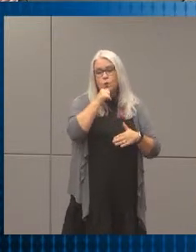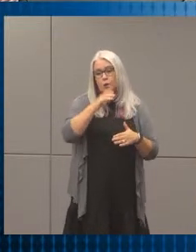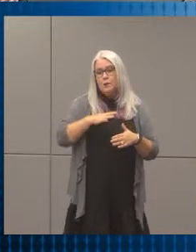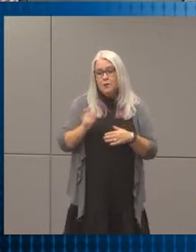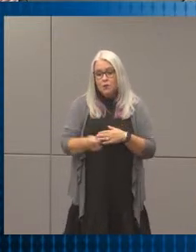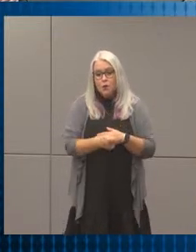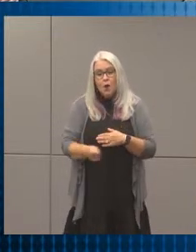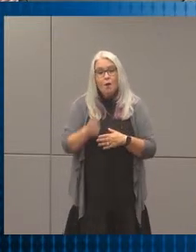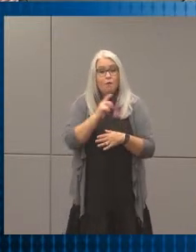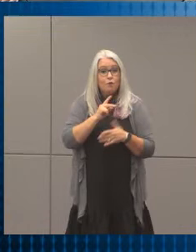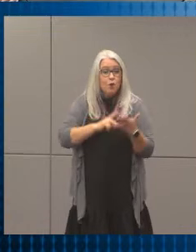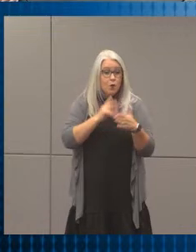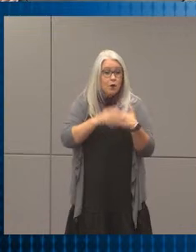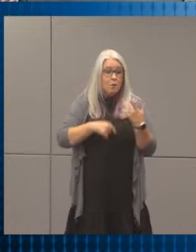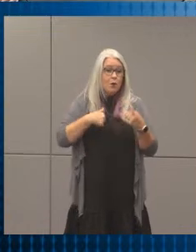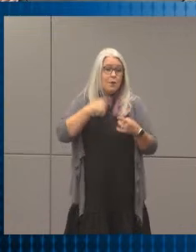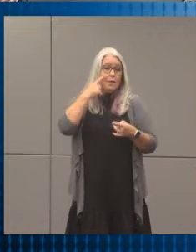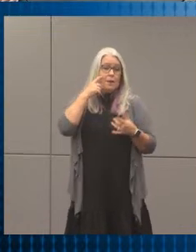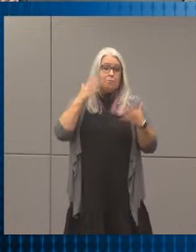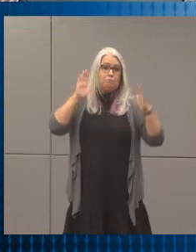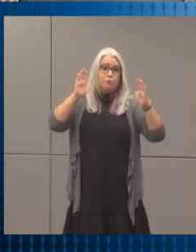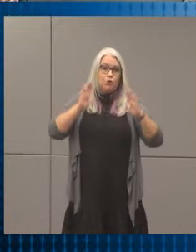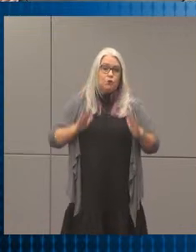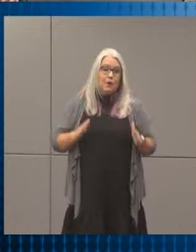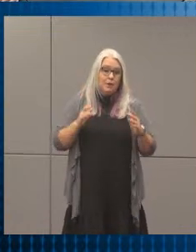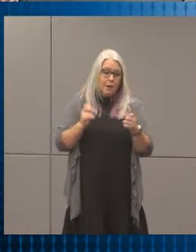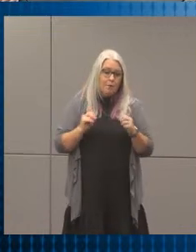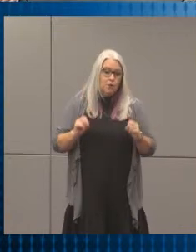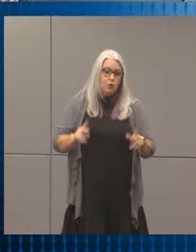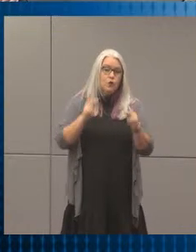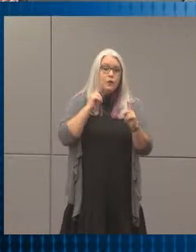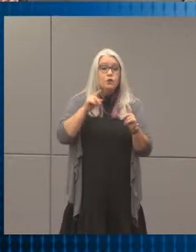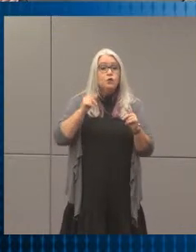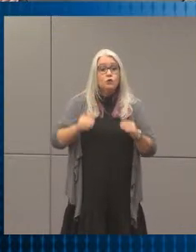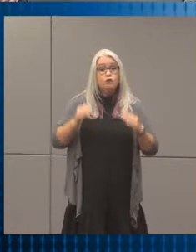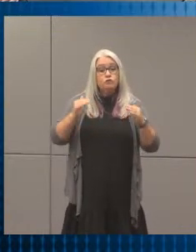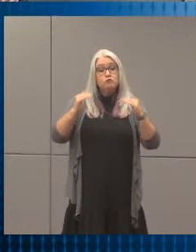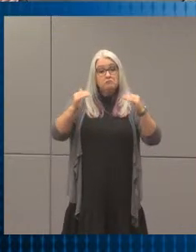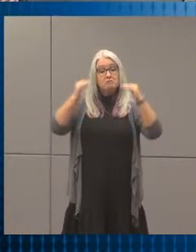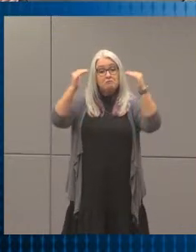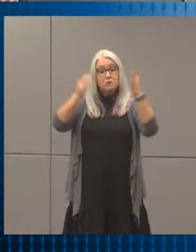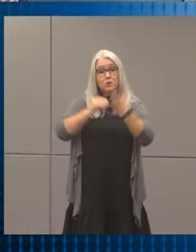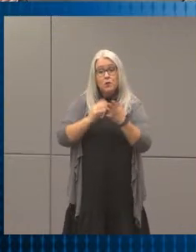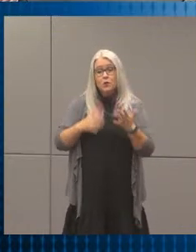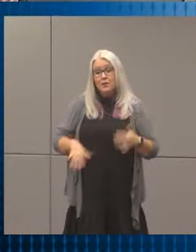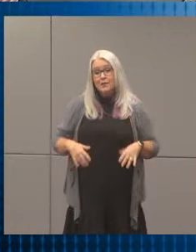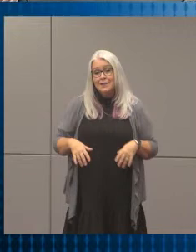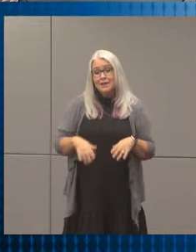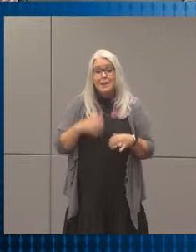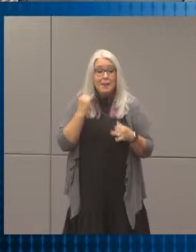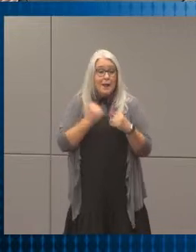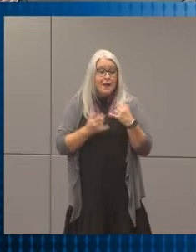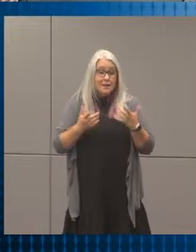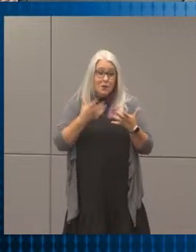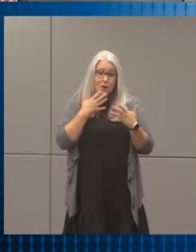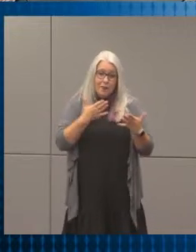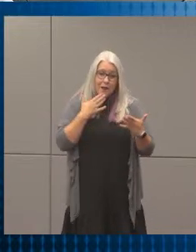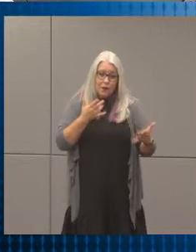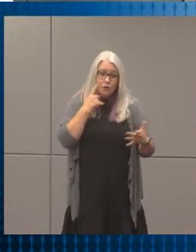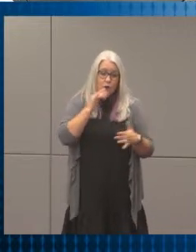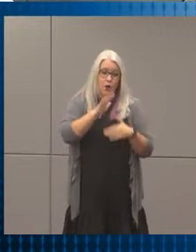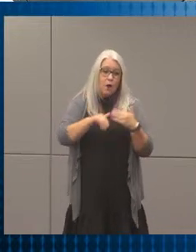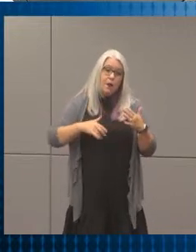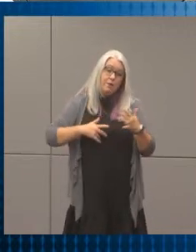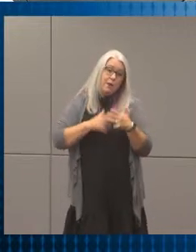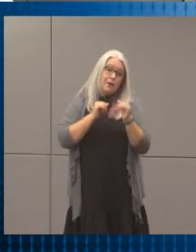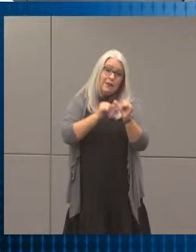We think there's a great opportunity to move students on. So I think lastly, just thank you for all the continued support we've had. It's